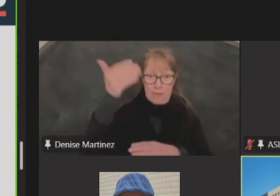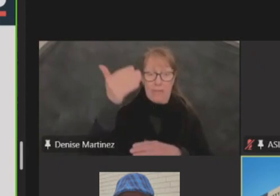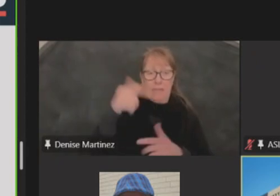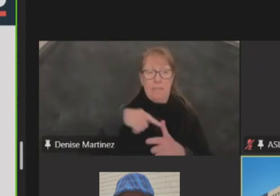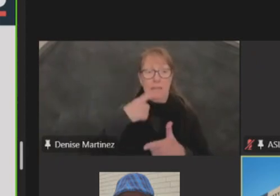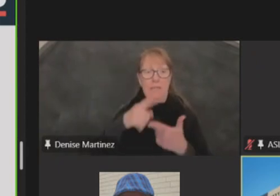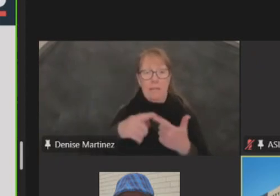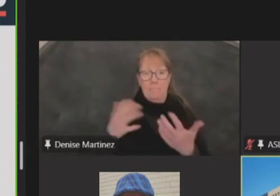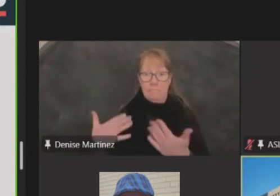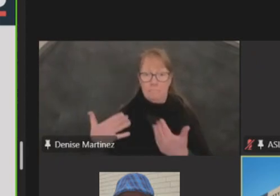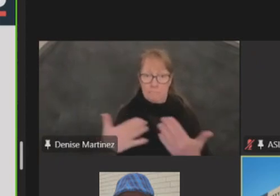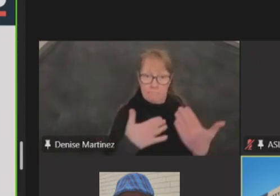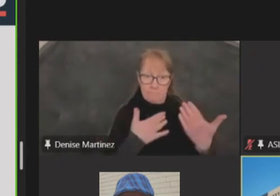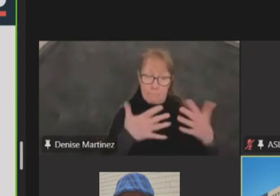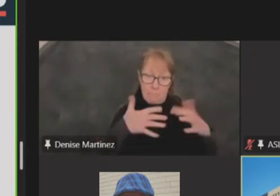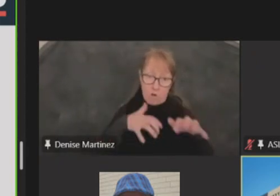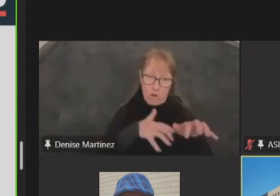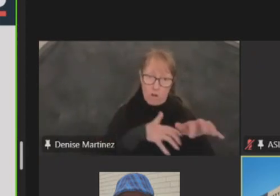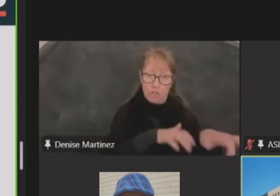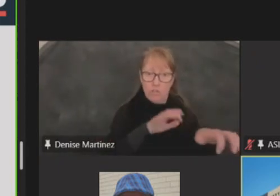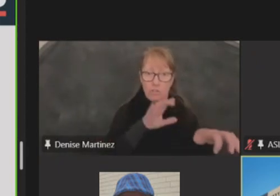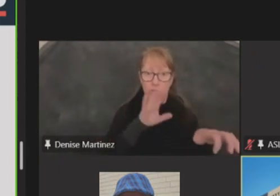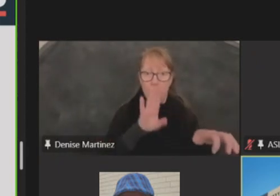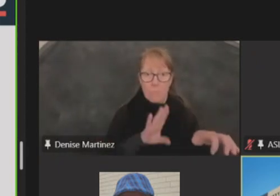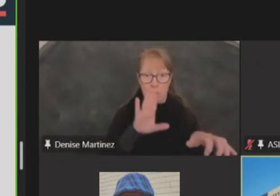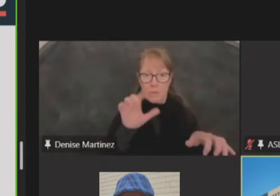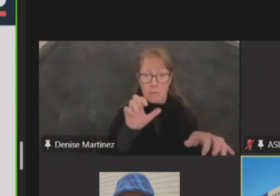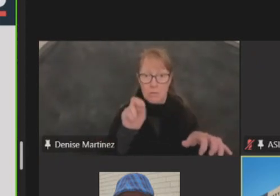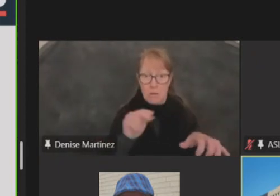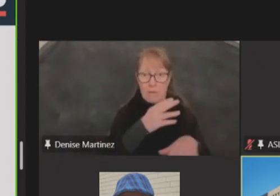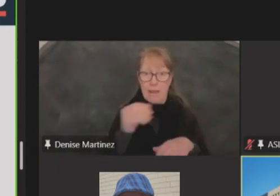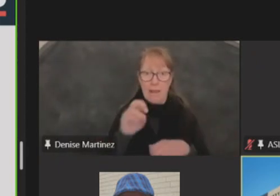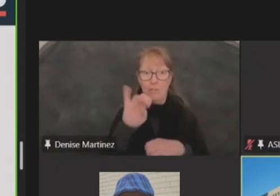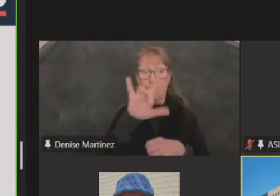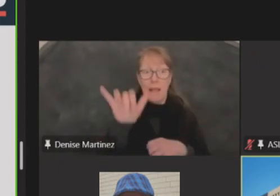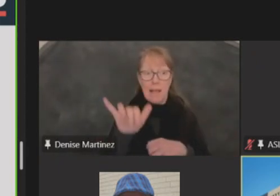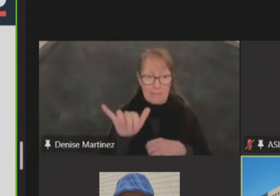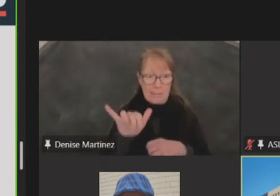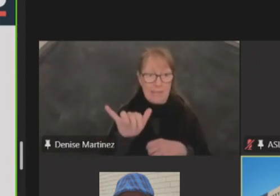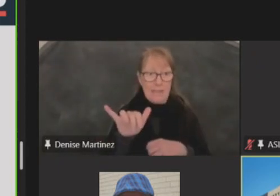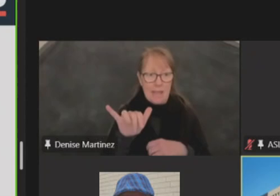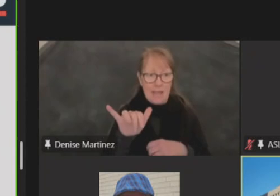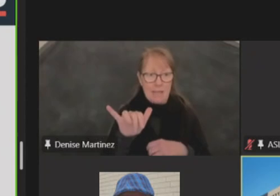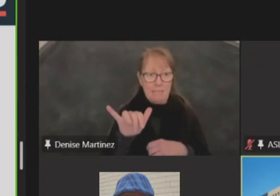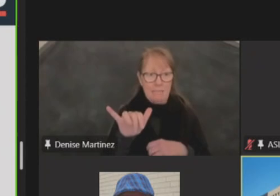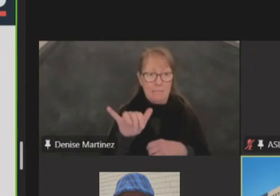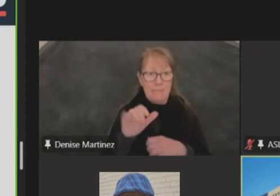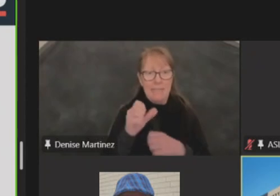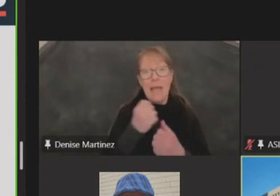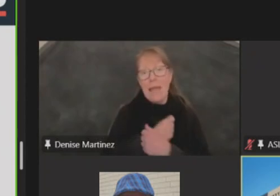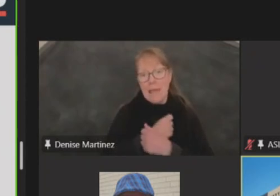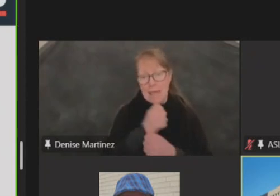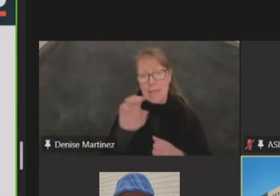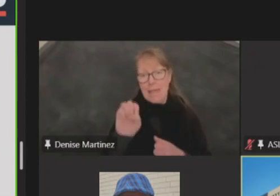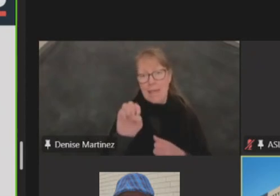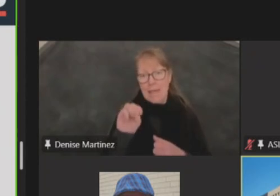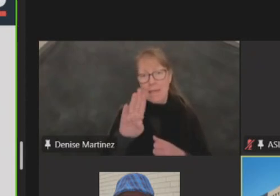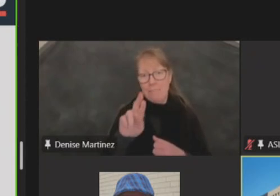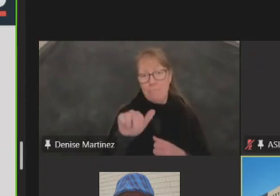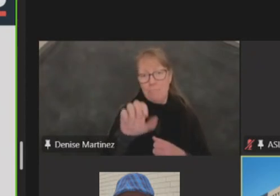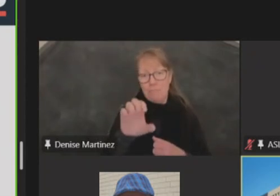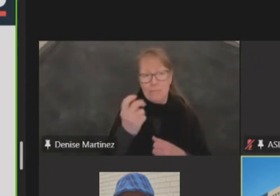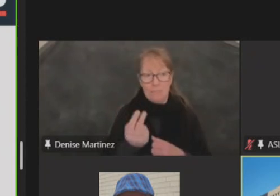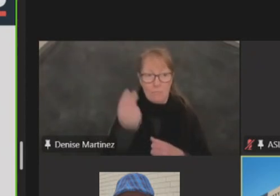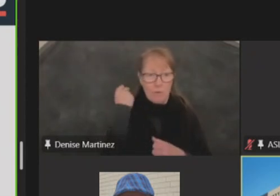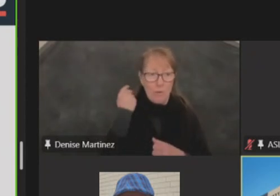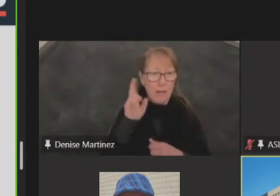a march to Boston Common and a rally at the Embrace Memorial. It's going to be, it will have a different feel than our information fair,